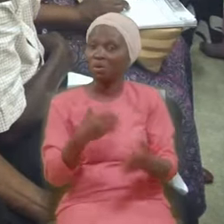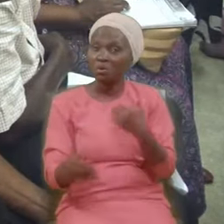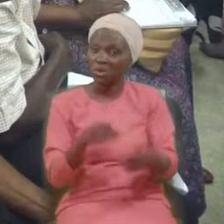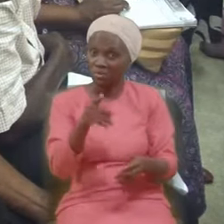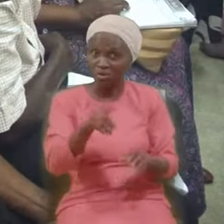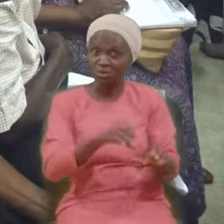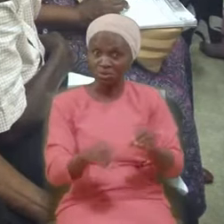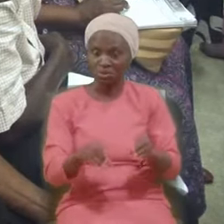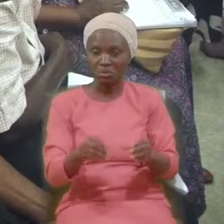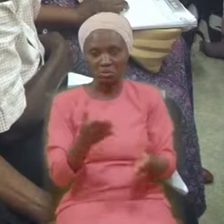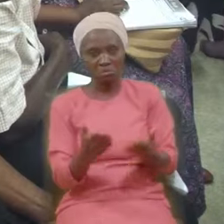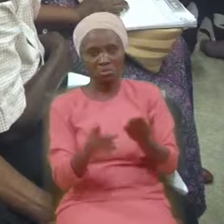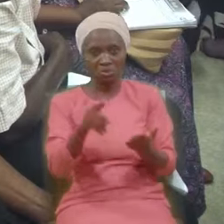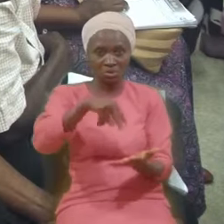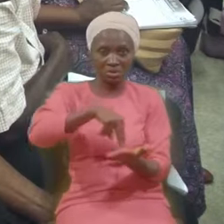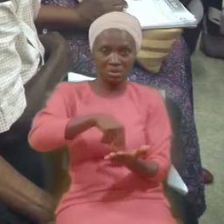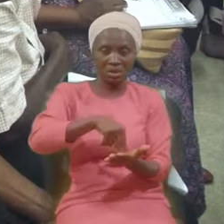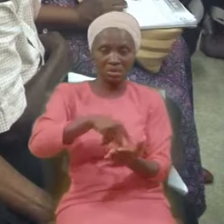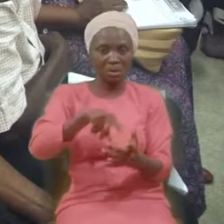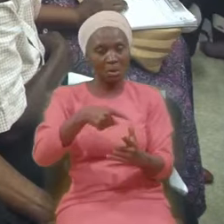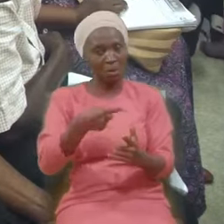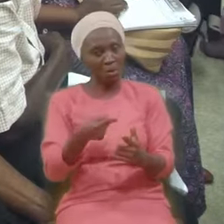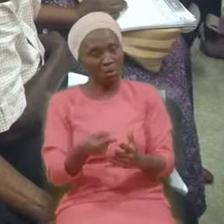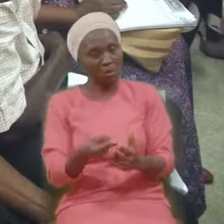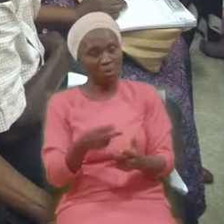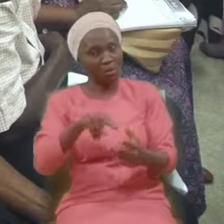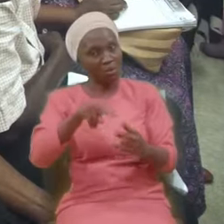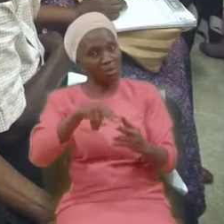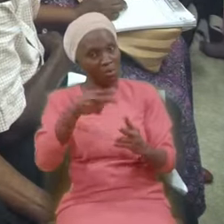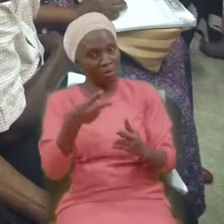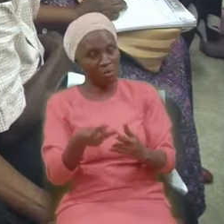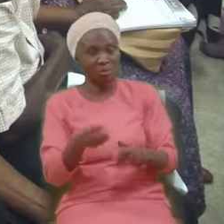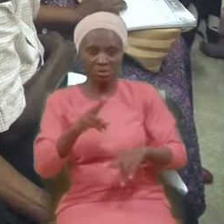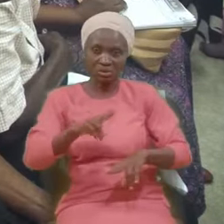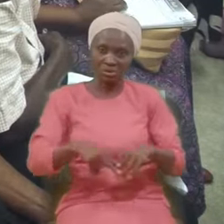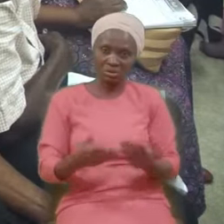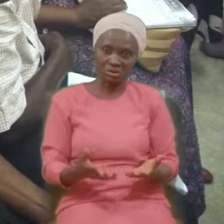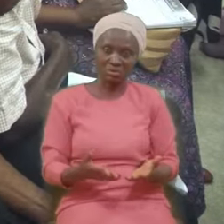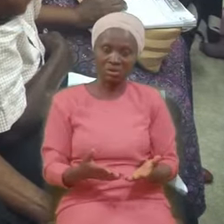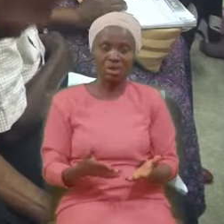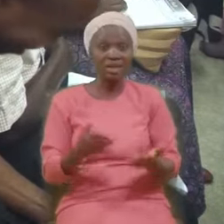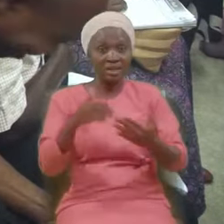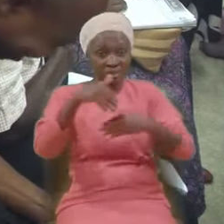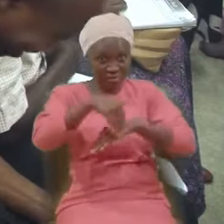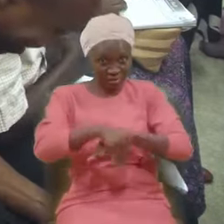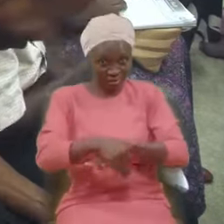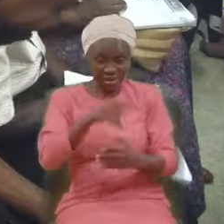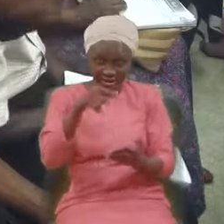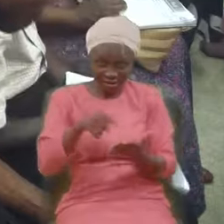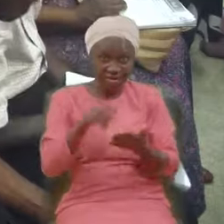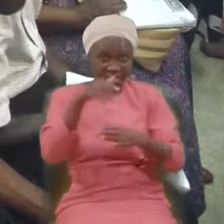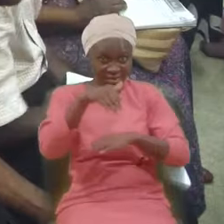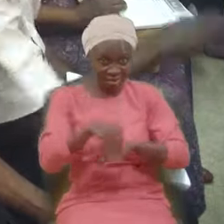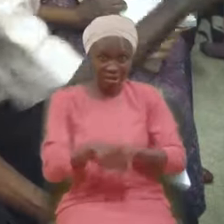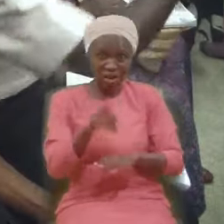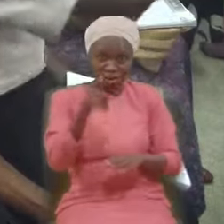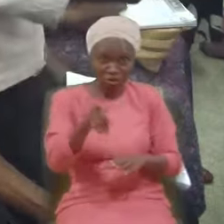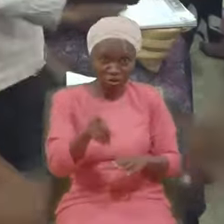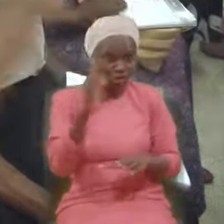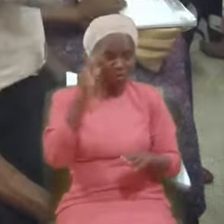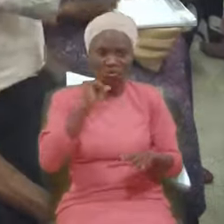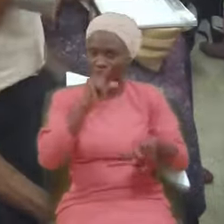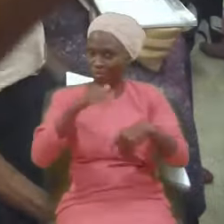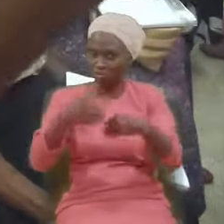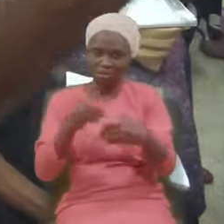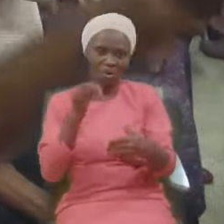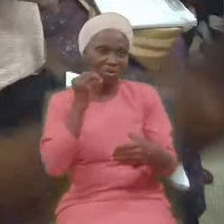sit down or you put your head on the ground or you put your legs up, tonight, you will not live here without a